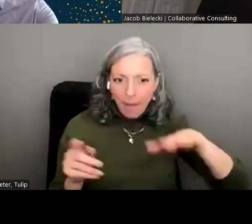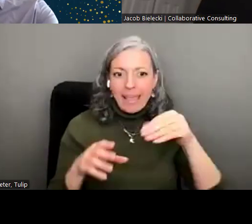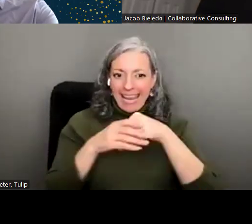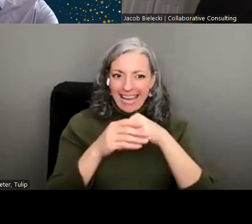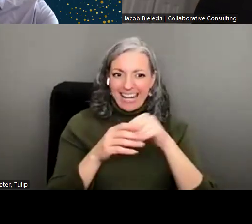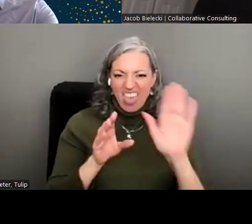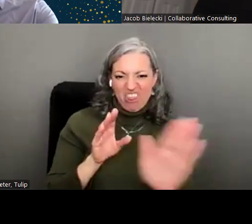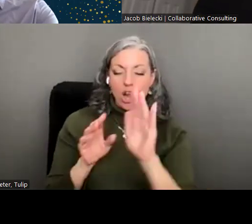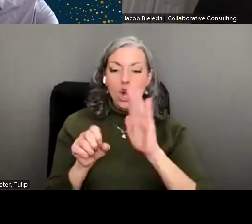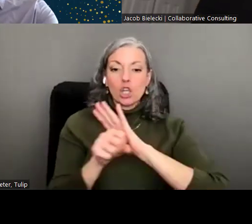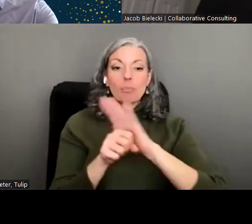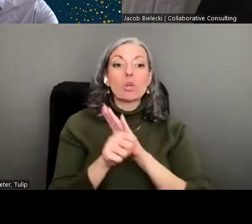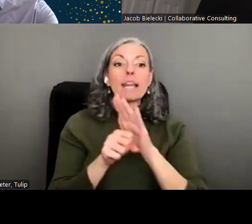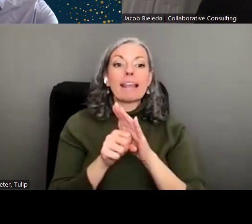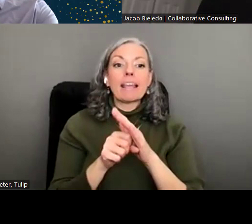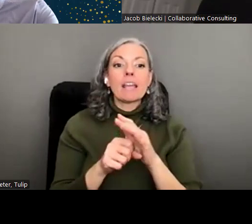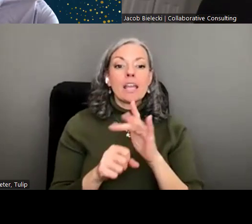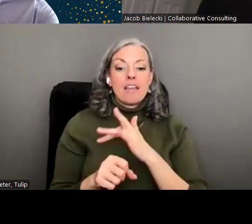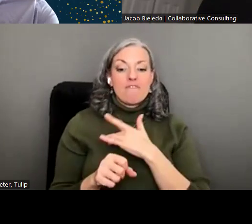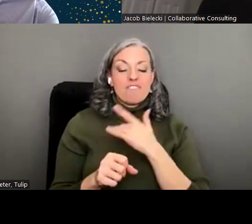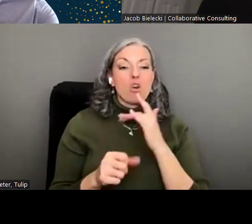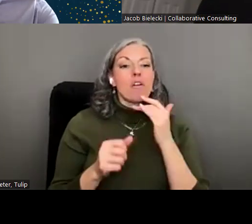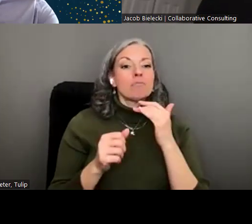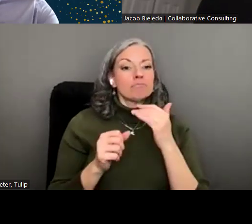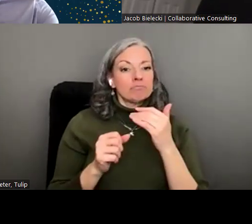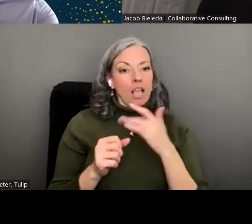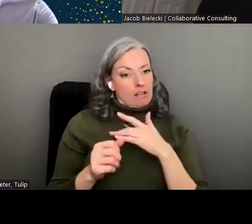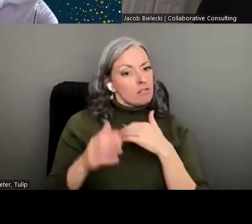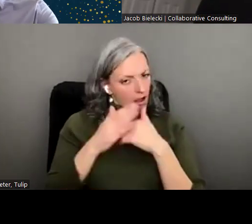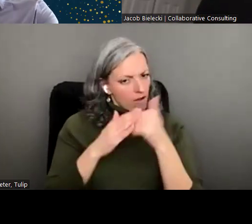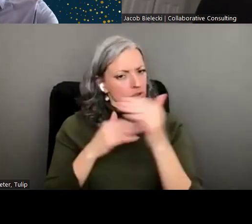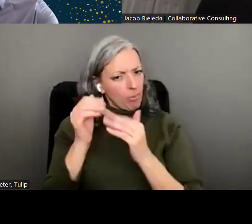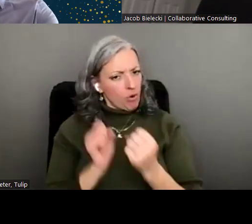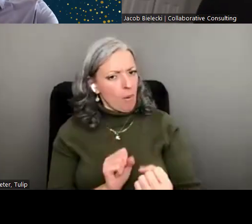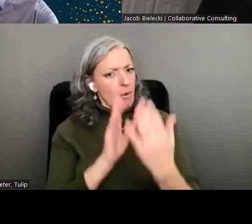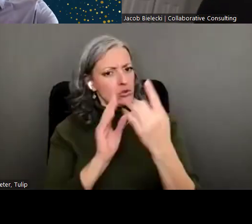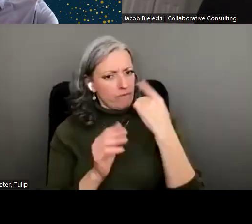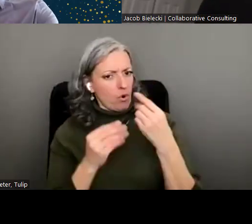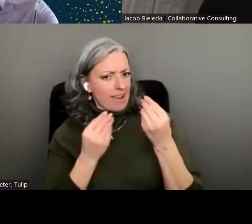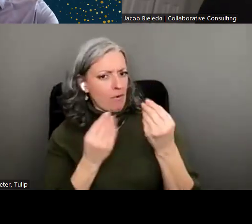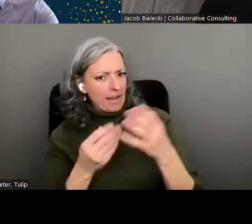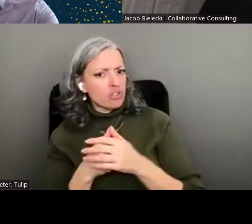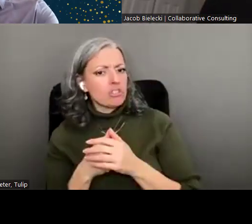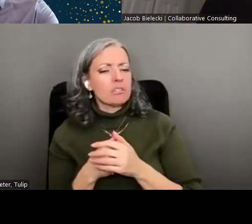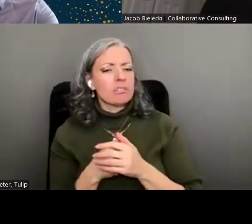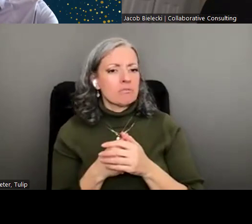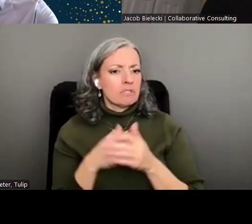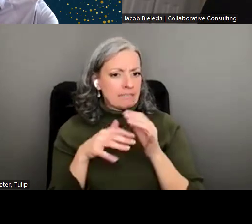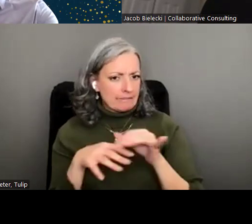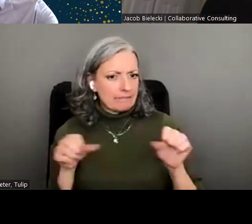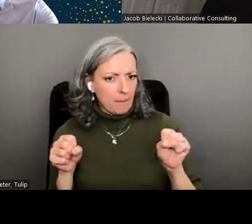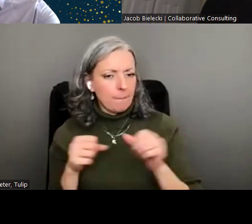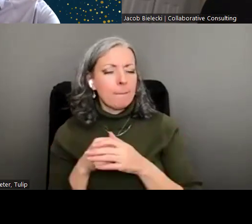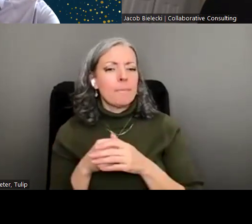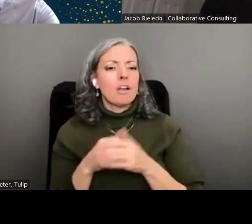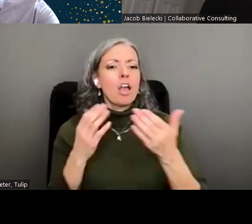and for people to feel very comfortable approaching them for information, assistance, and referral, with many of them offering